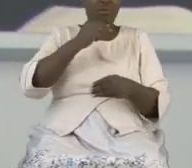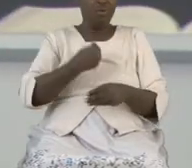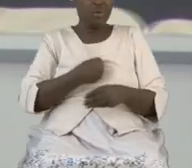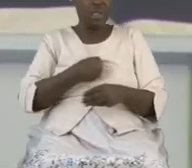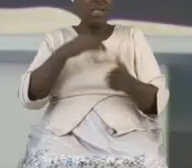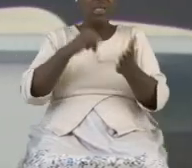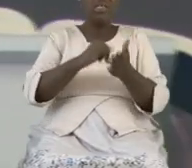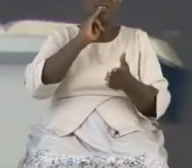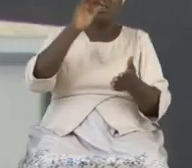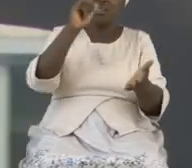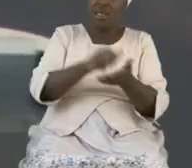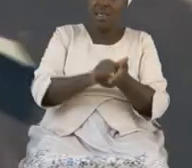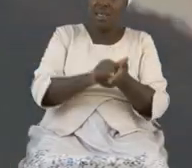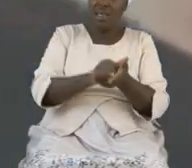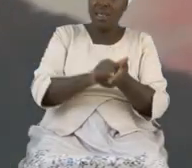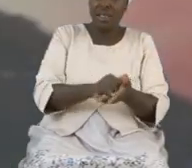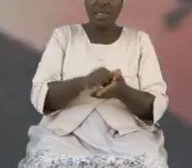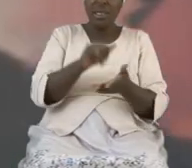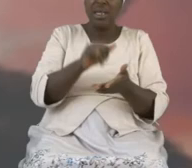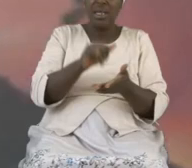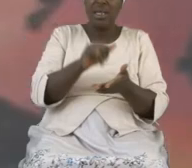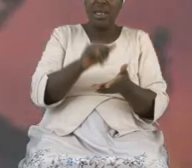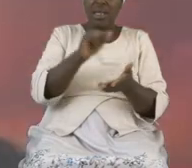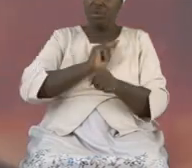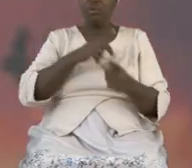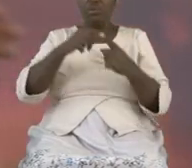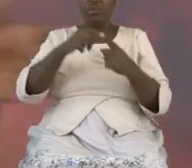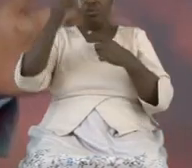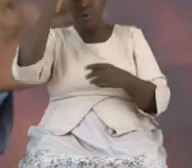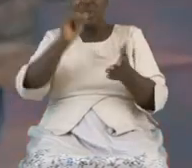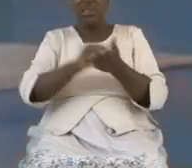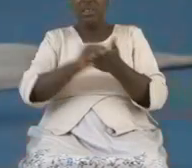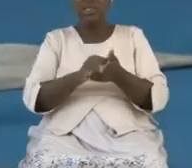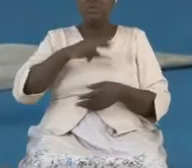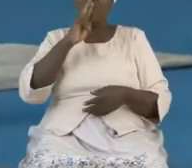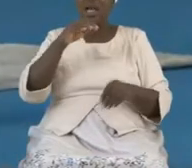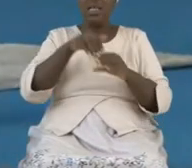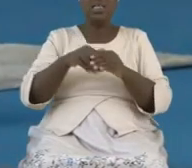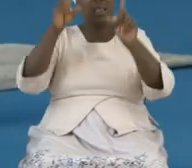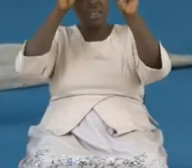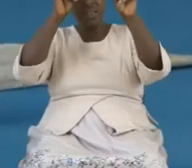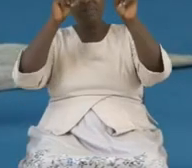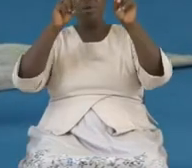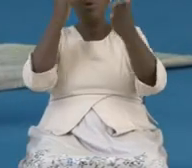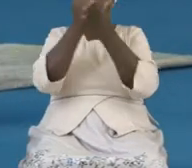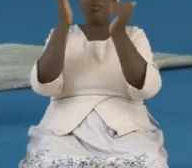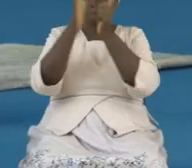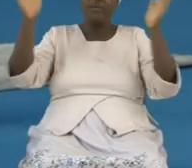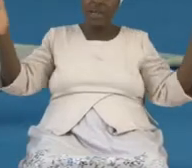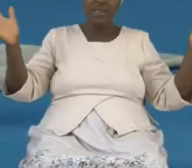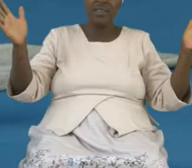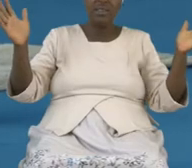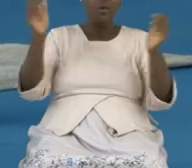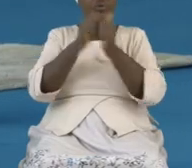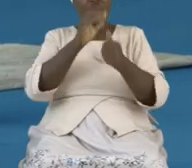that that makes us to know that we're in him, crucified with Christ,